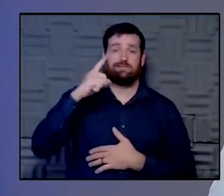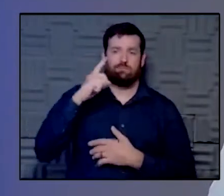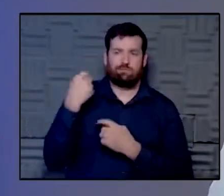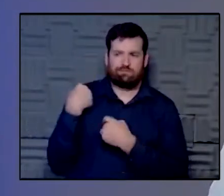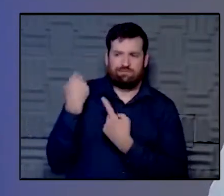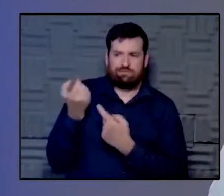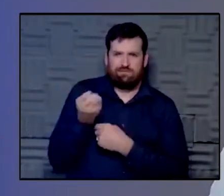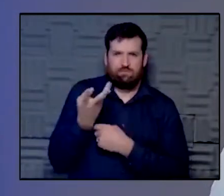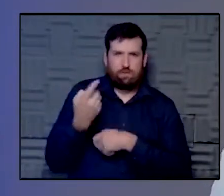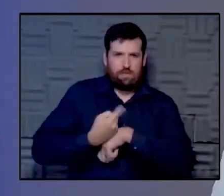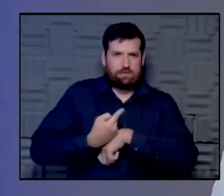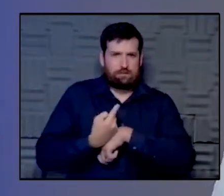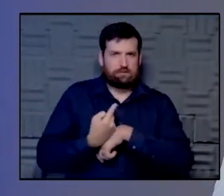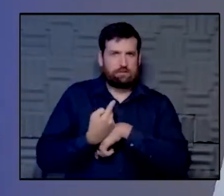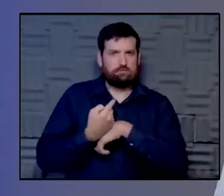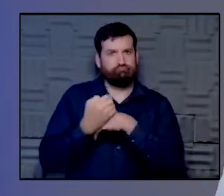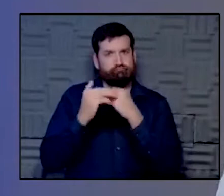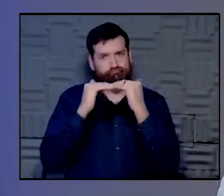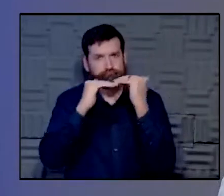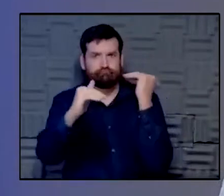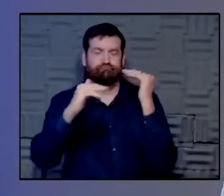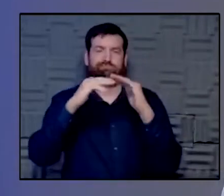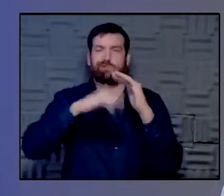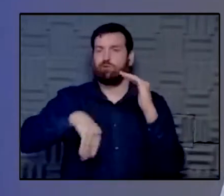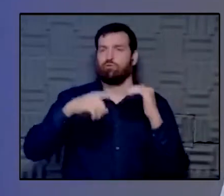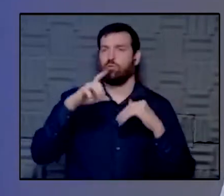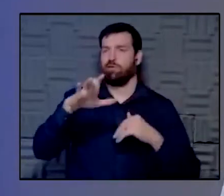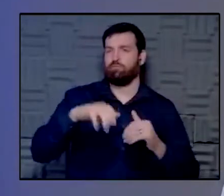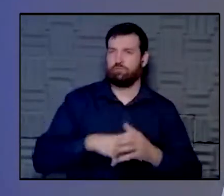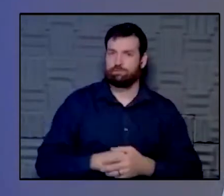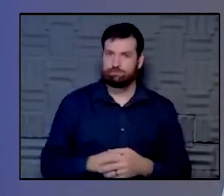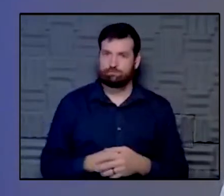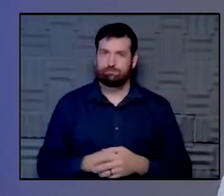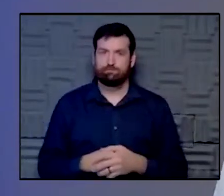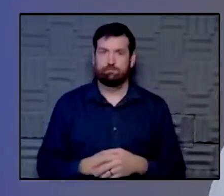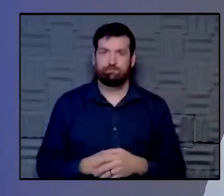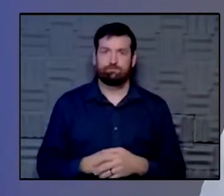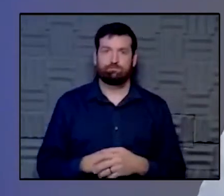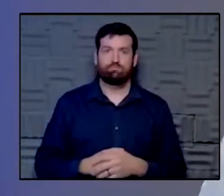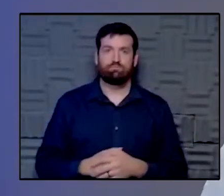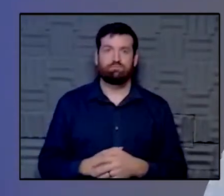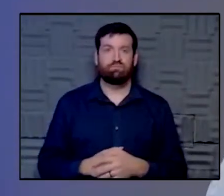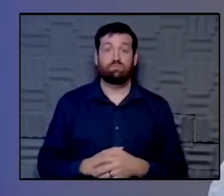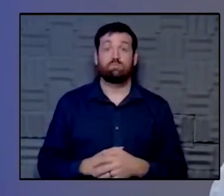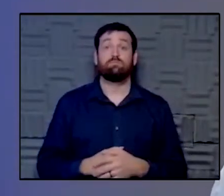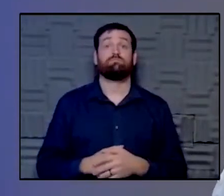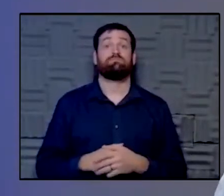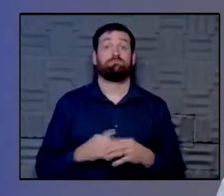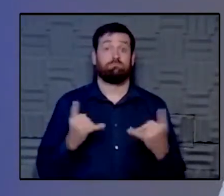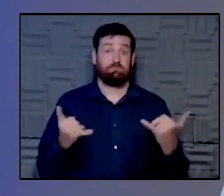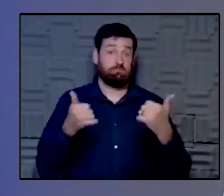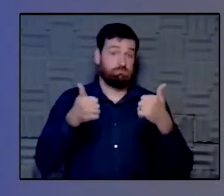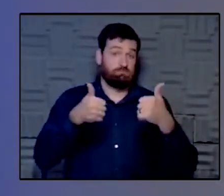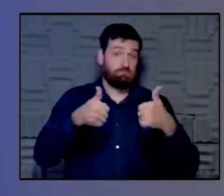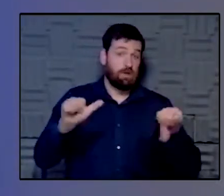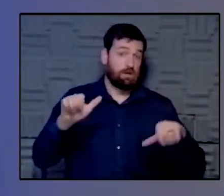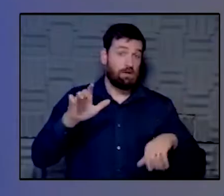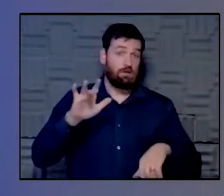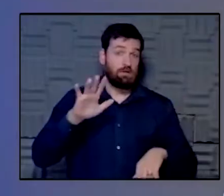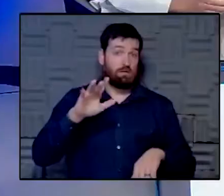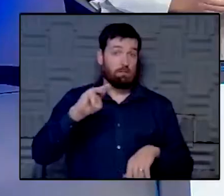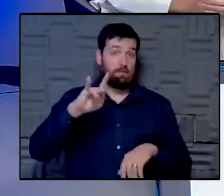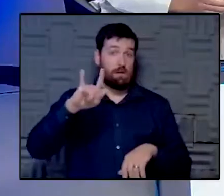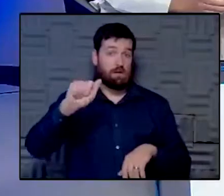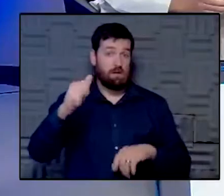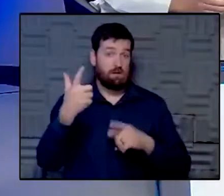days have continued to maintain under that 100 cases per day mark. So with that being said, do we have any